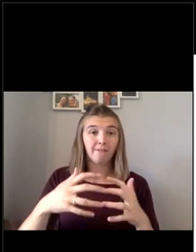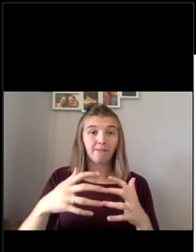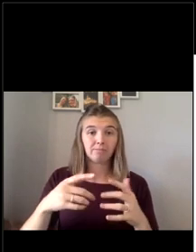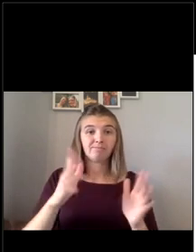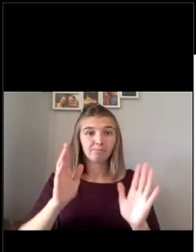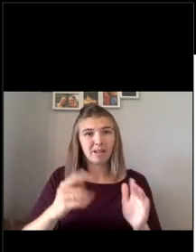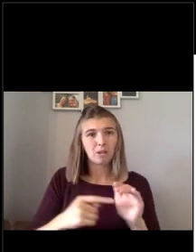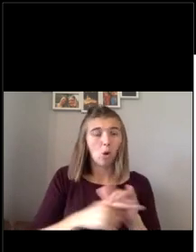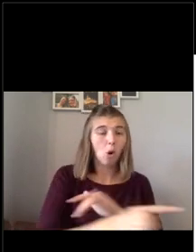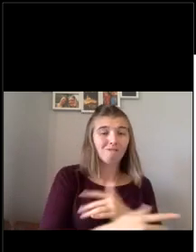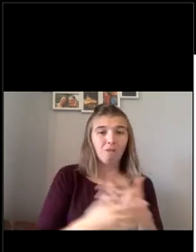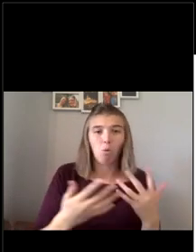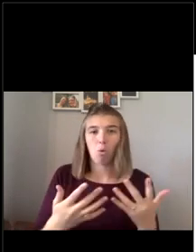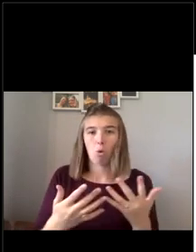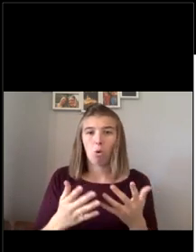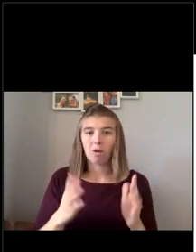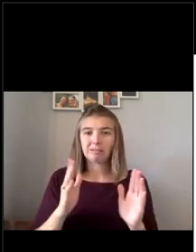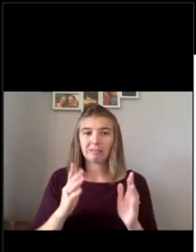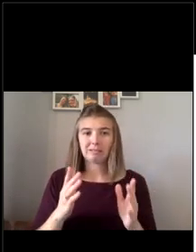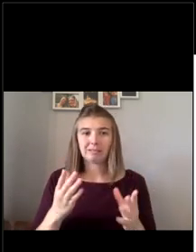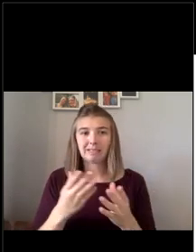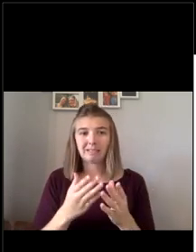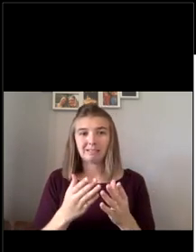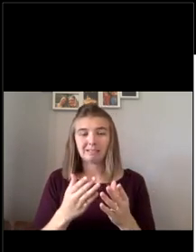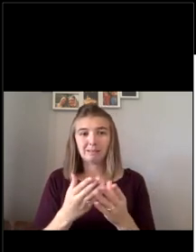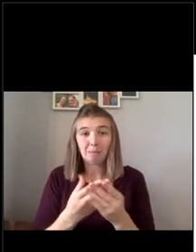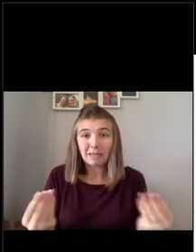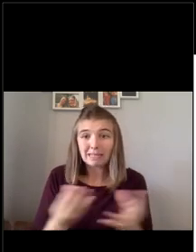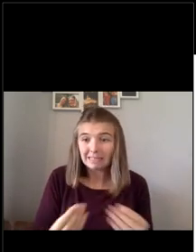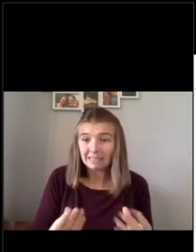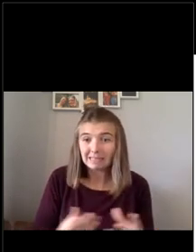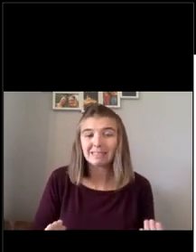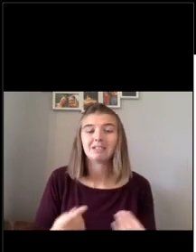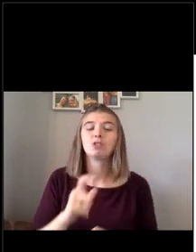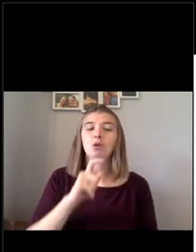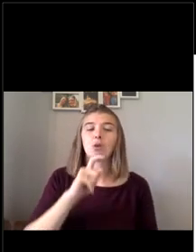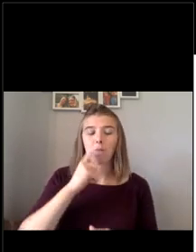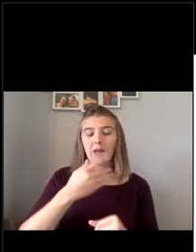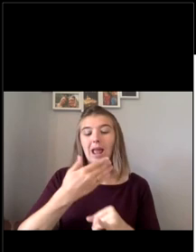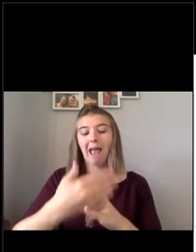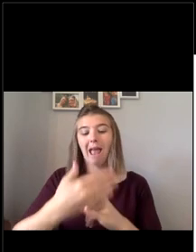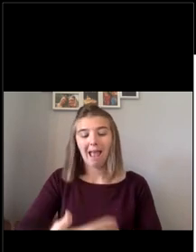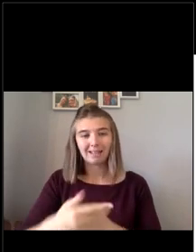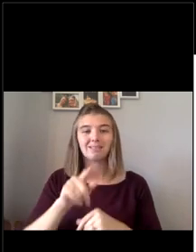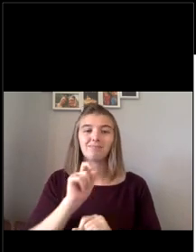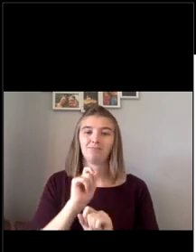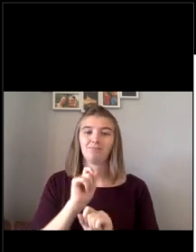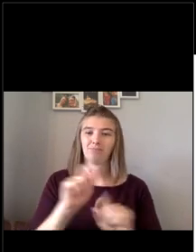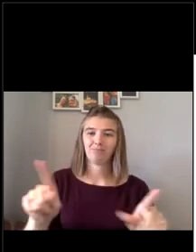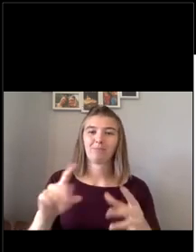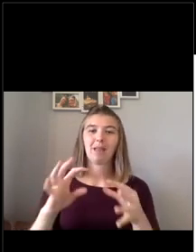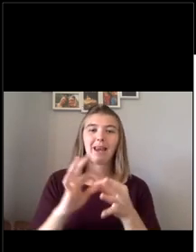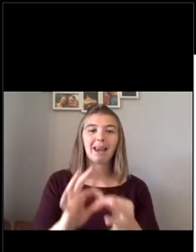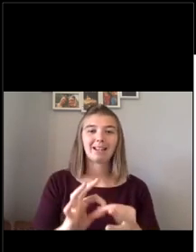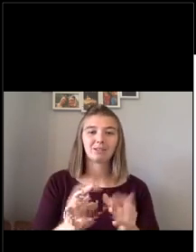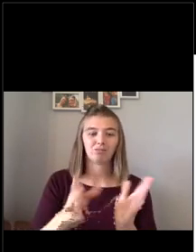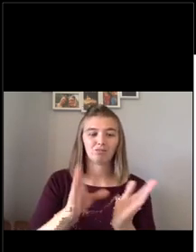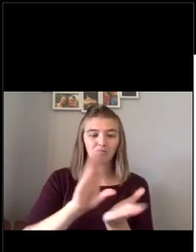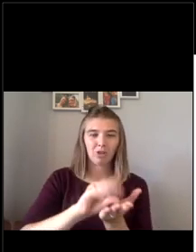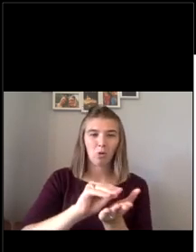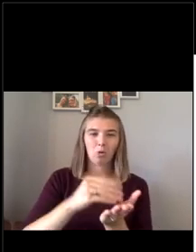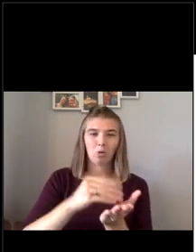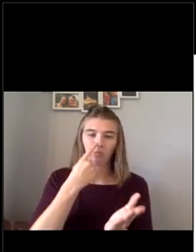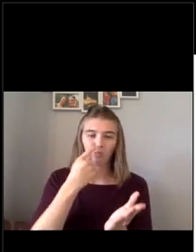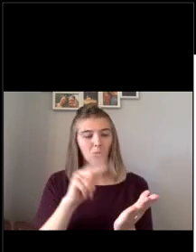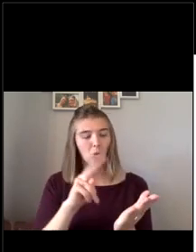leave early, if there's anything you'd just like to go back and watch again, we'll send you an email soon with a link to the recording. You'll be able to watch that in your